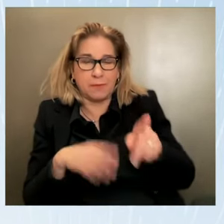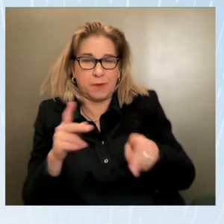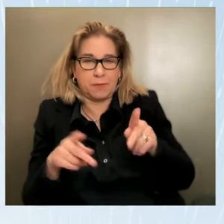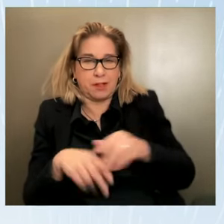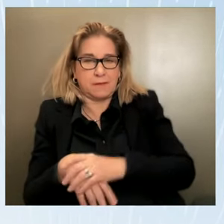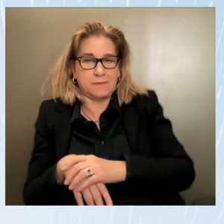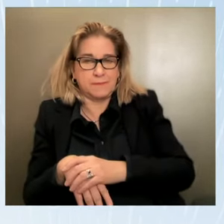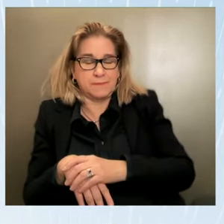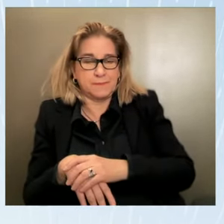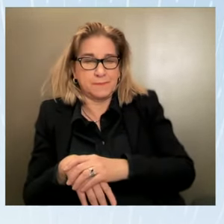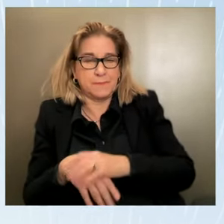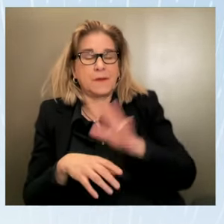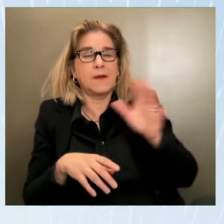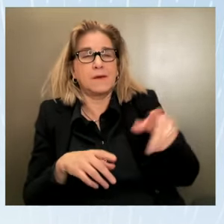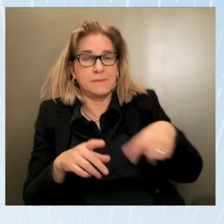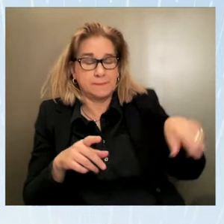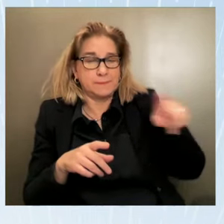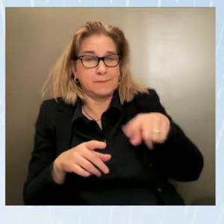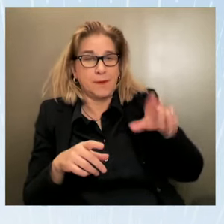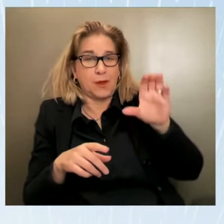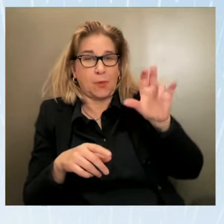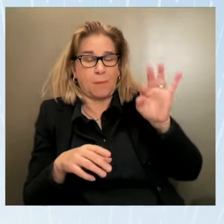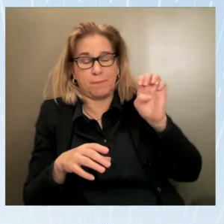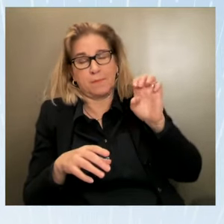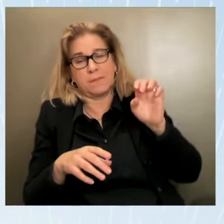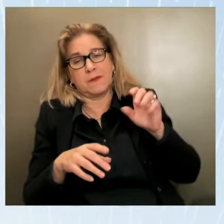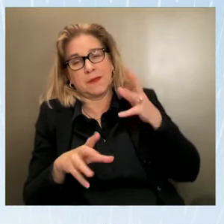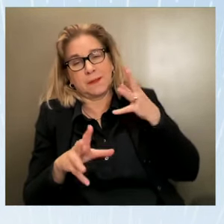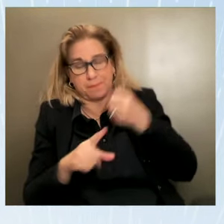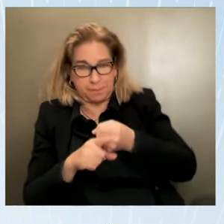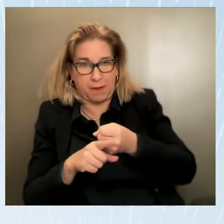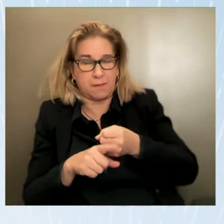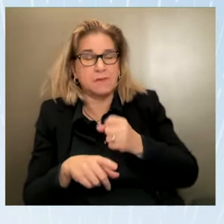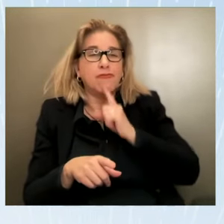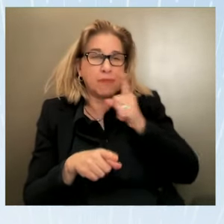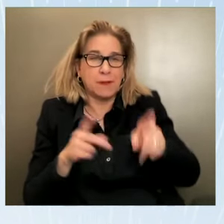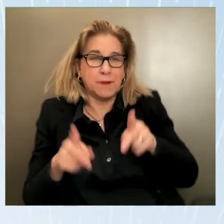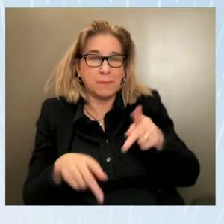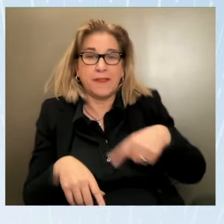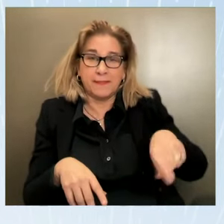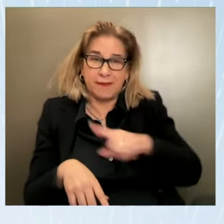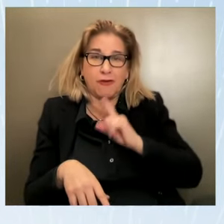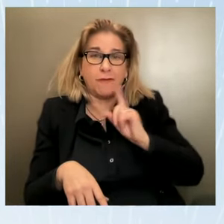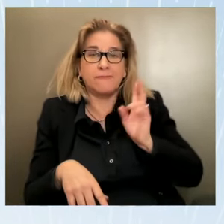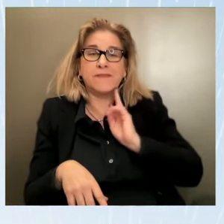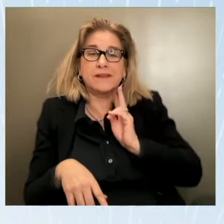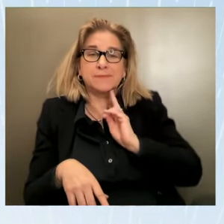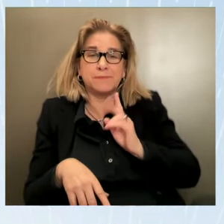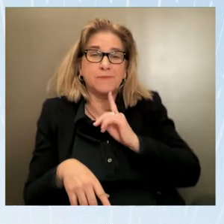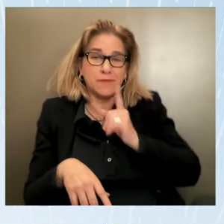year 22, our human trafficking investigations led us to locating and recovering